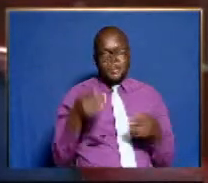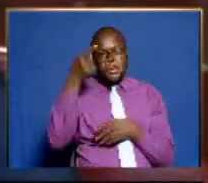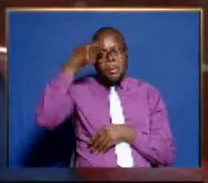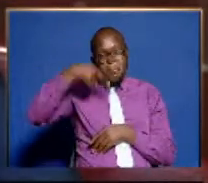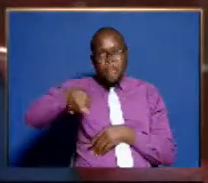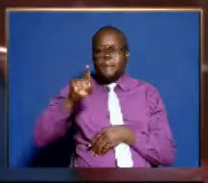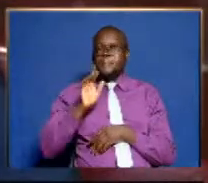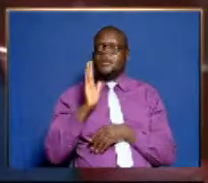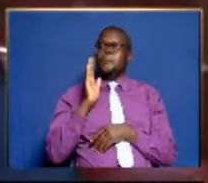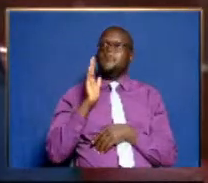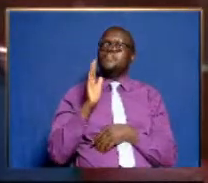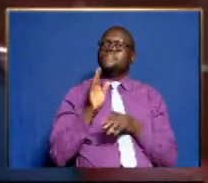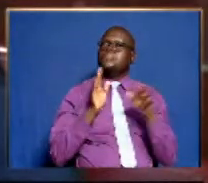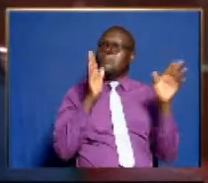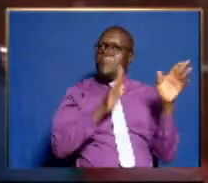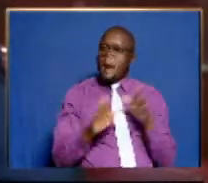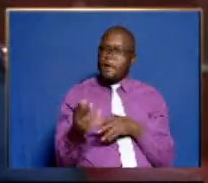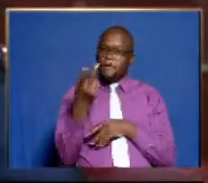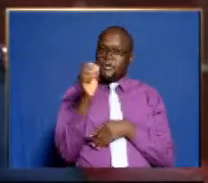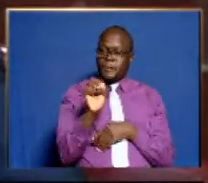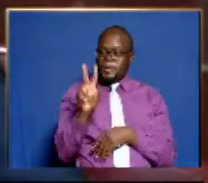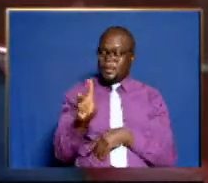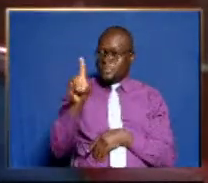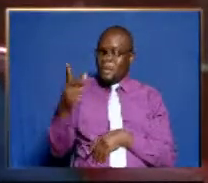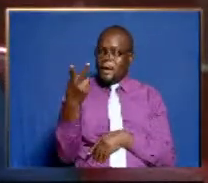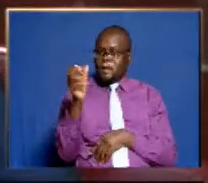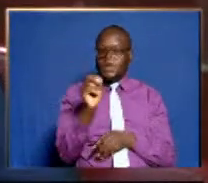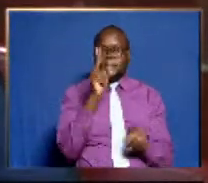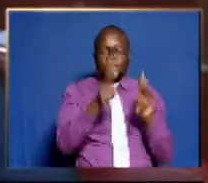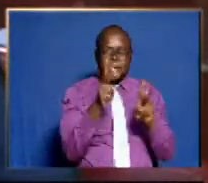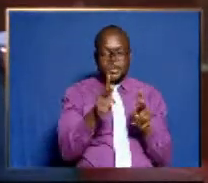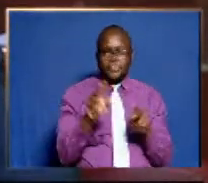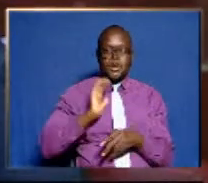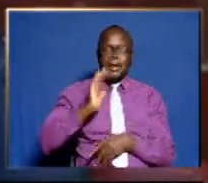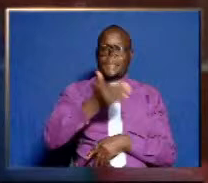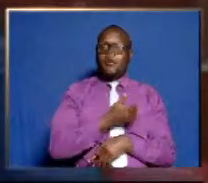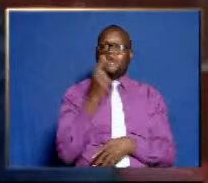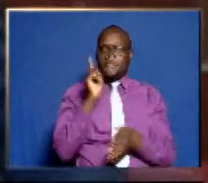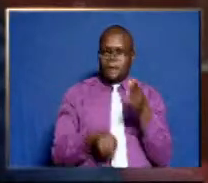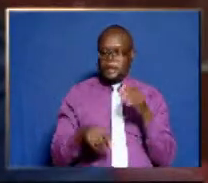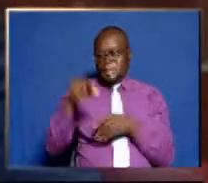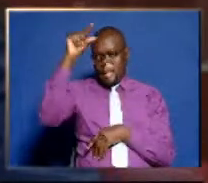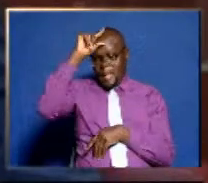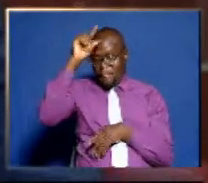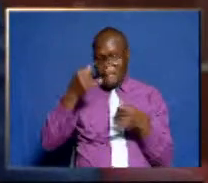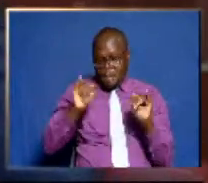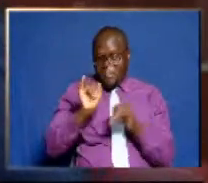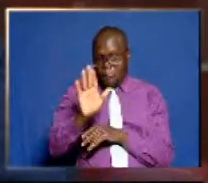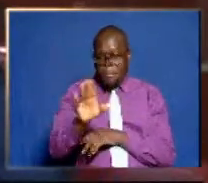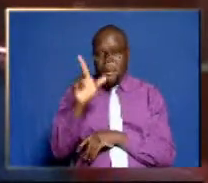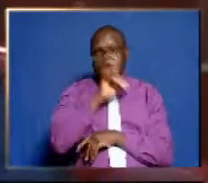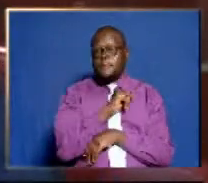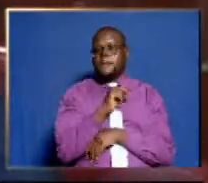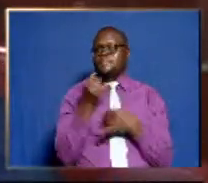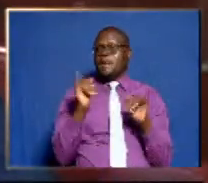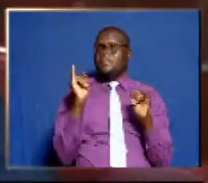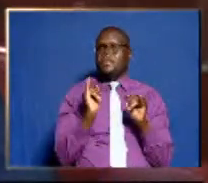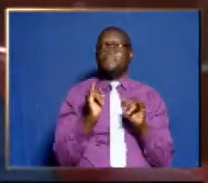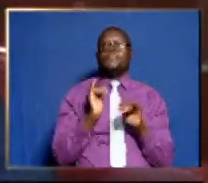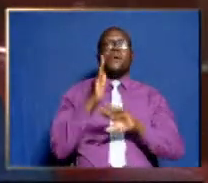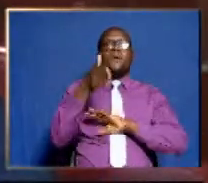direction of the 2021-2022 budget, the committee notes that despite the government implementing of a